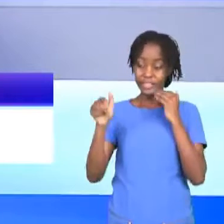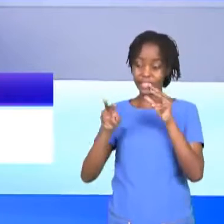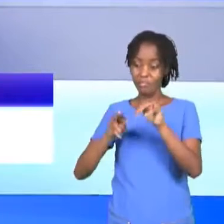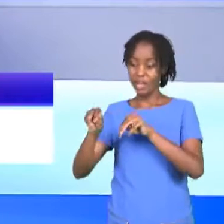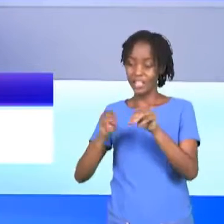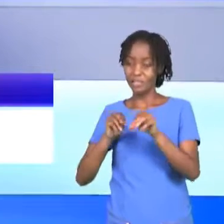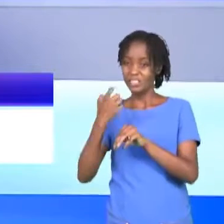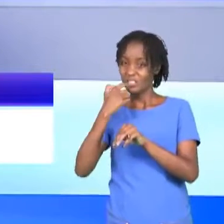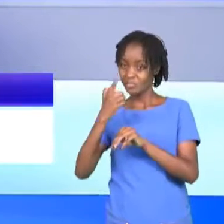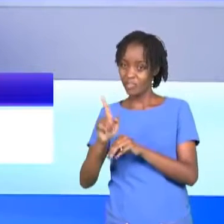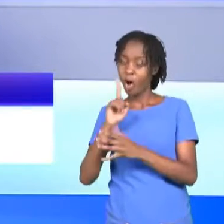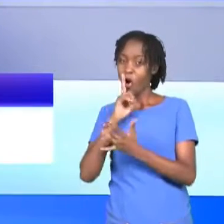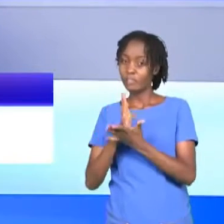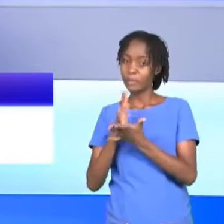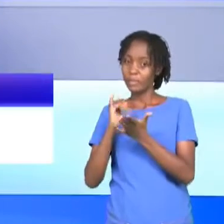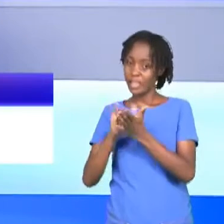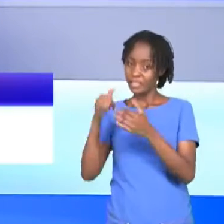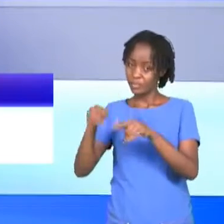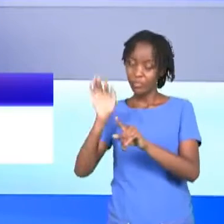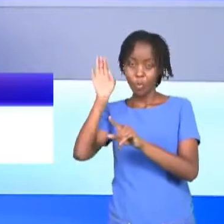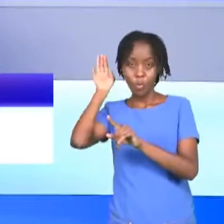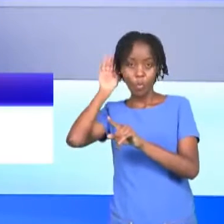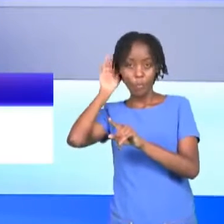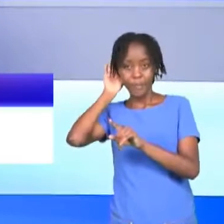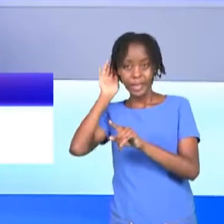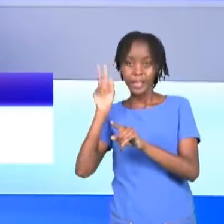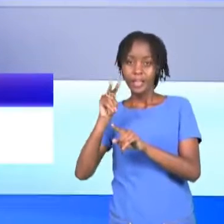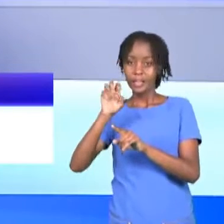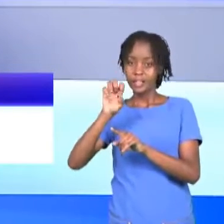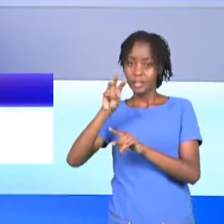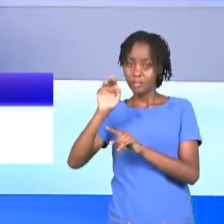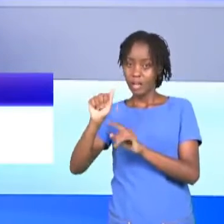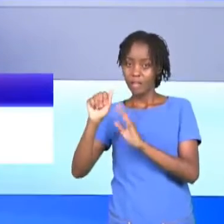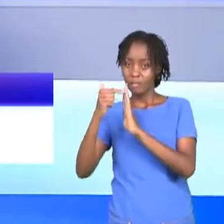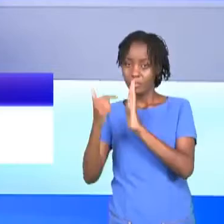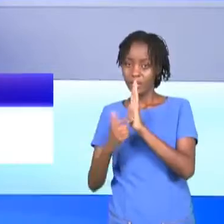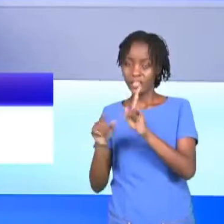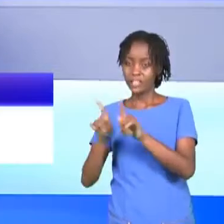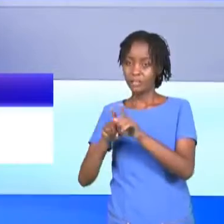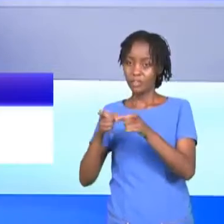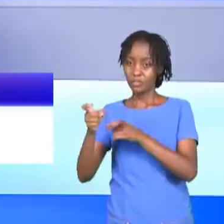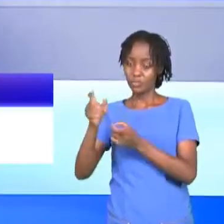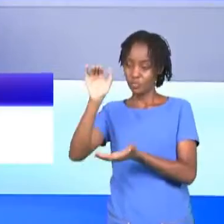been following the NEMA guidelines and have since been regulating their noise.